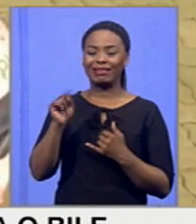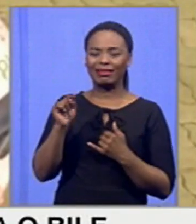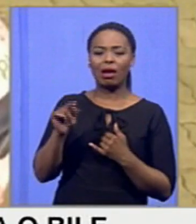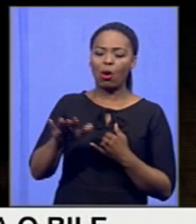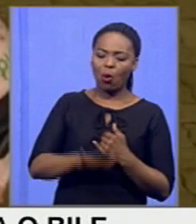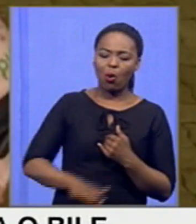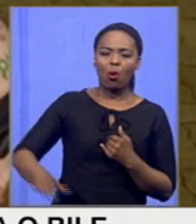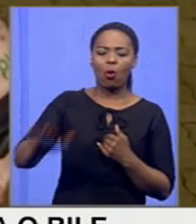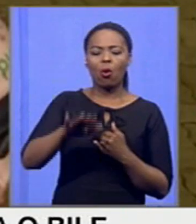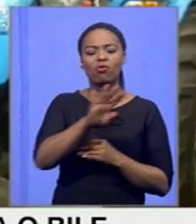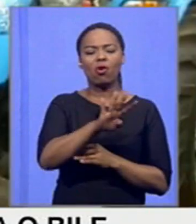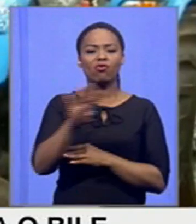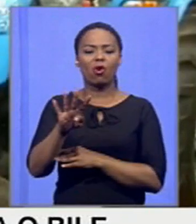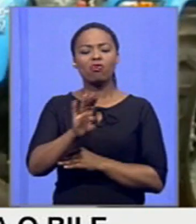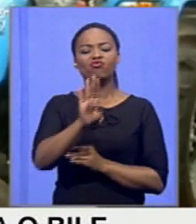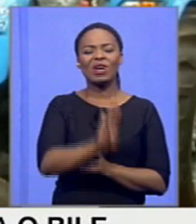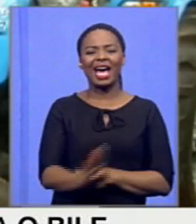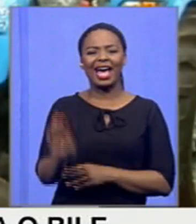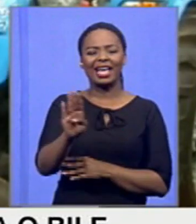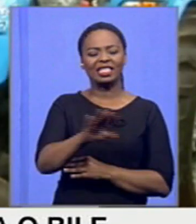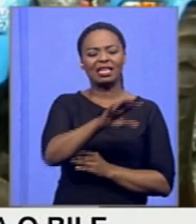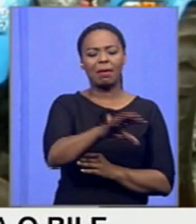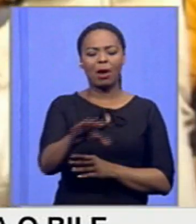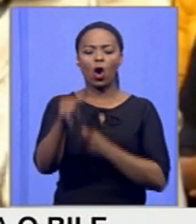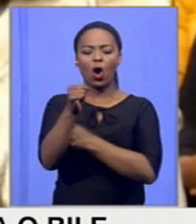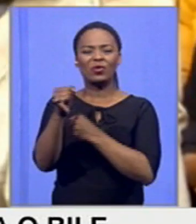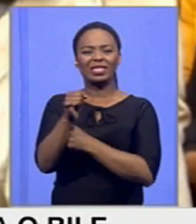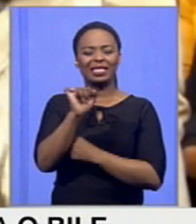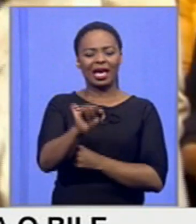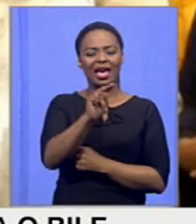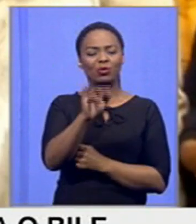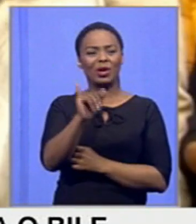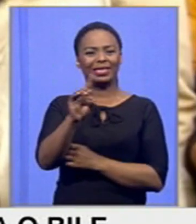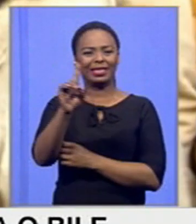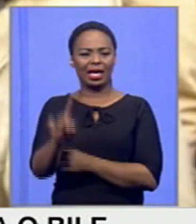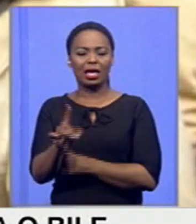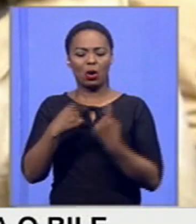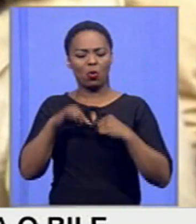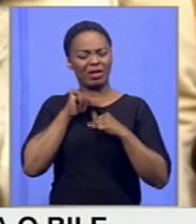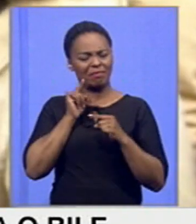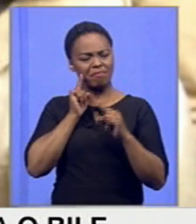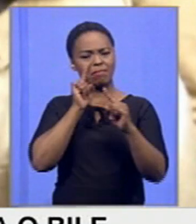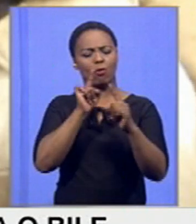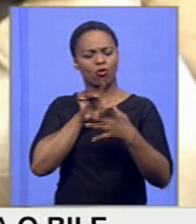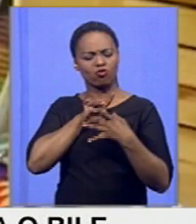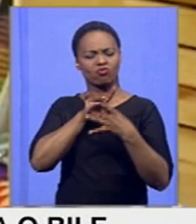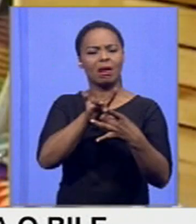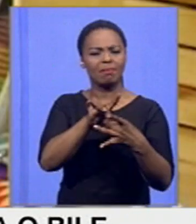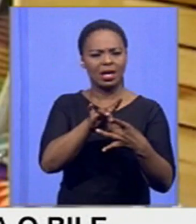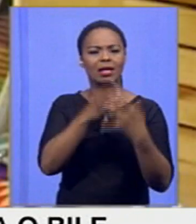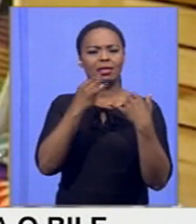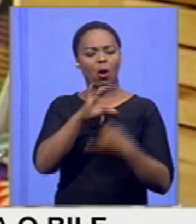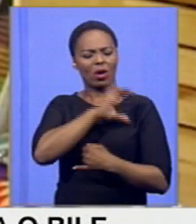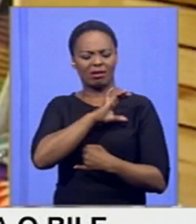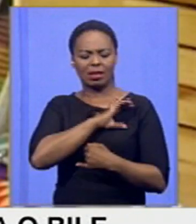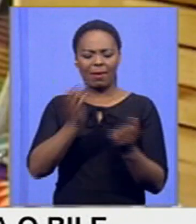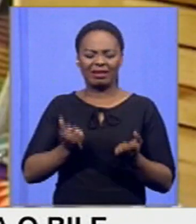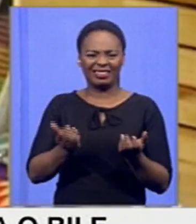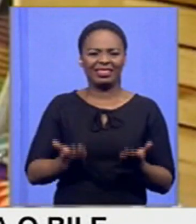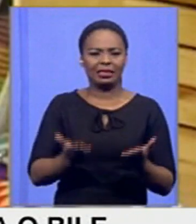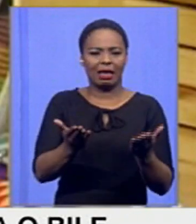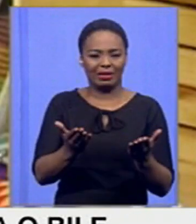all 44 branches of the NYDA, we have been deliberate in having a customer service